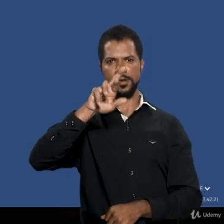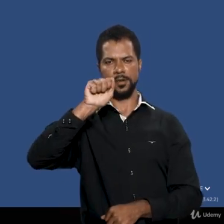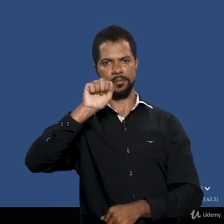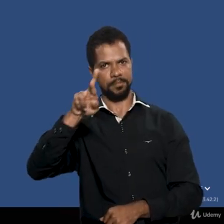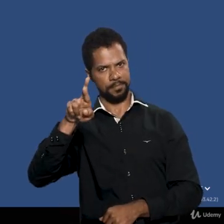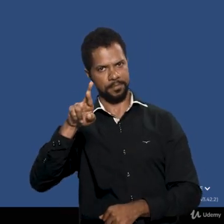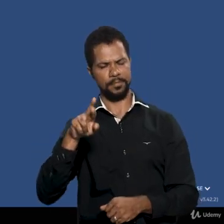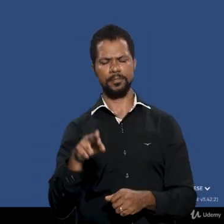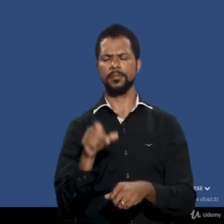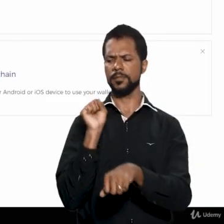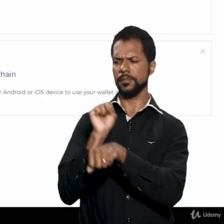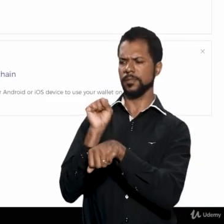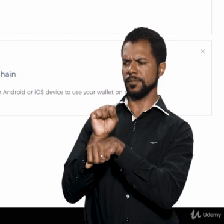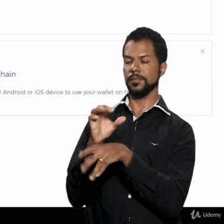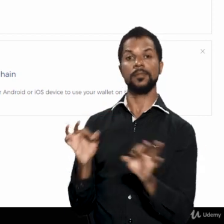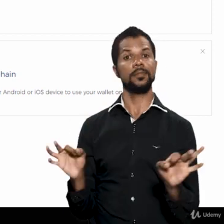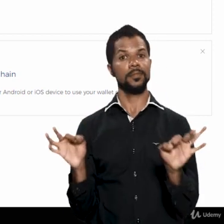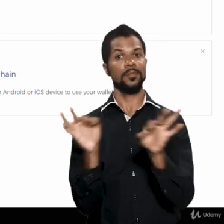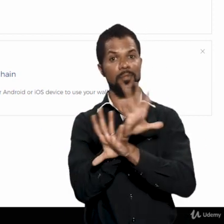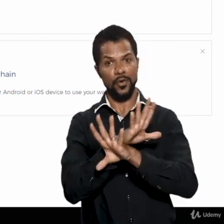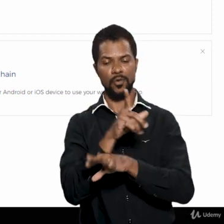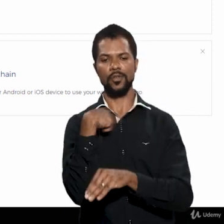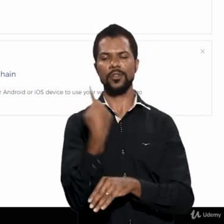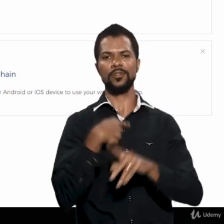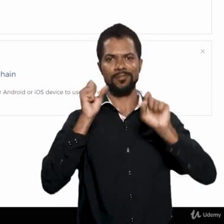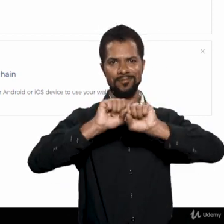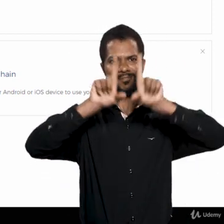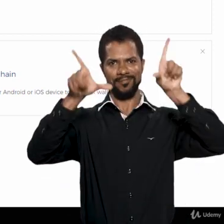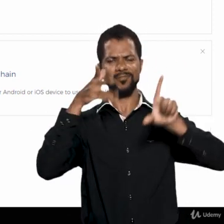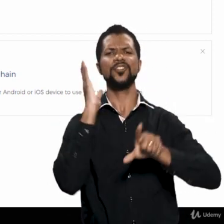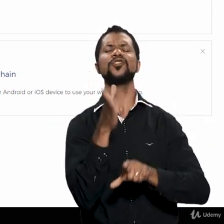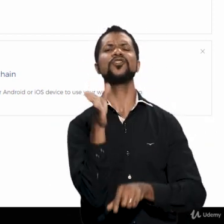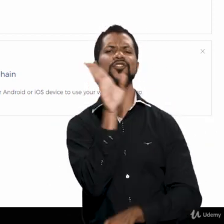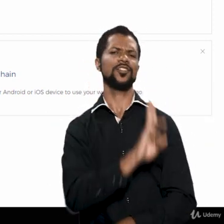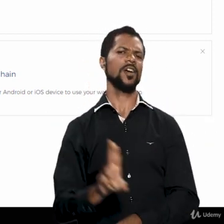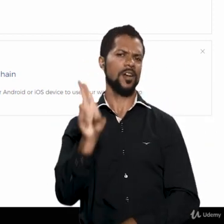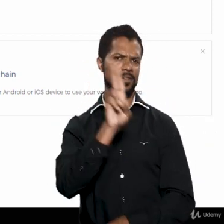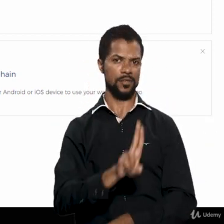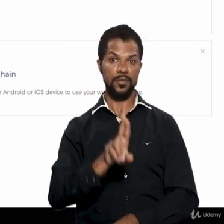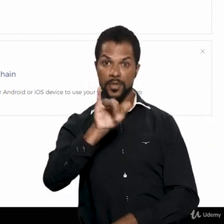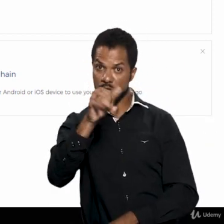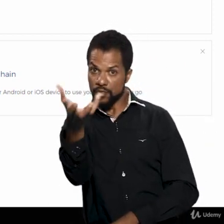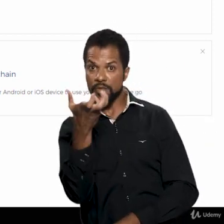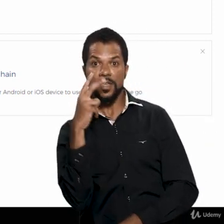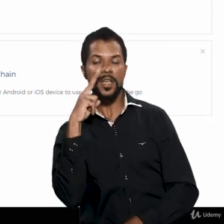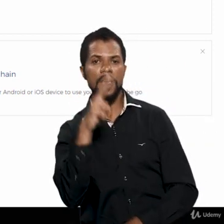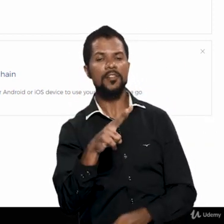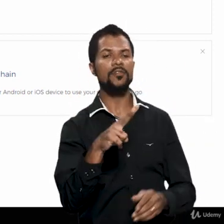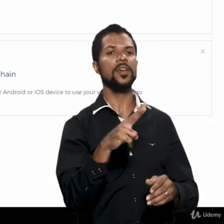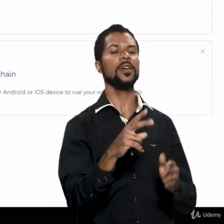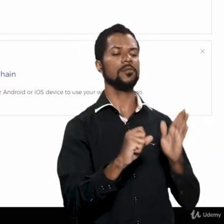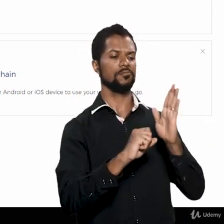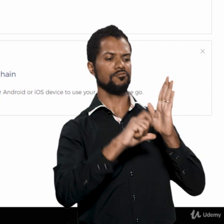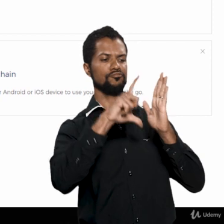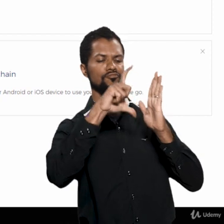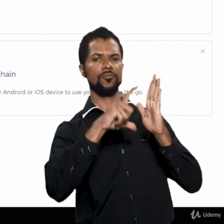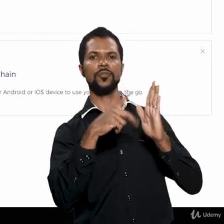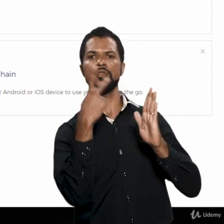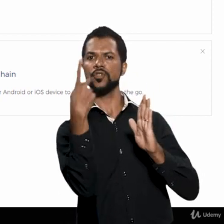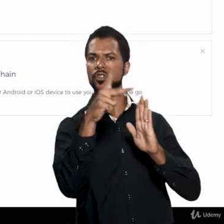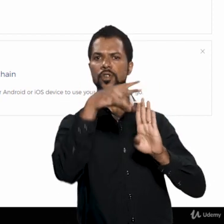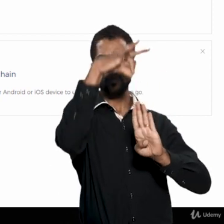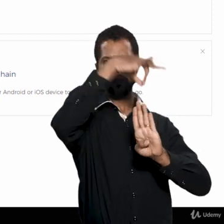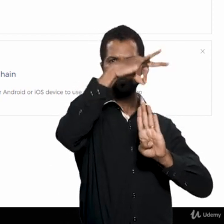enter. That's it. Our account is already up and running. If you want to see the amount of currency that you have, let's